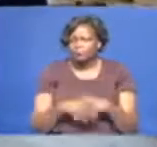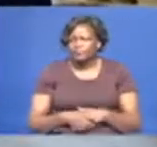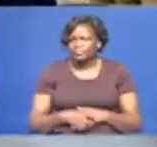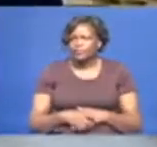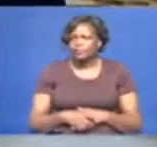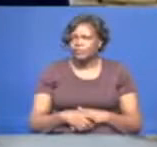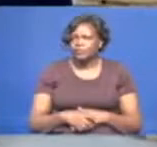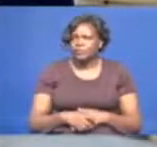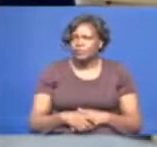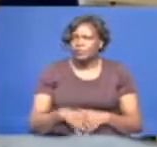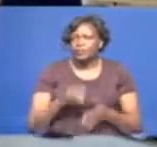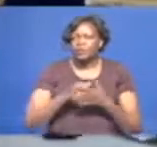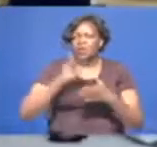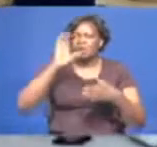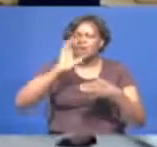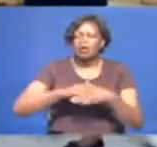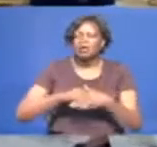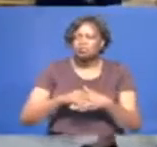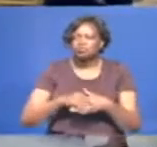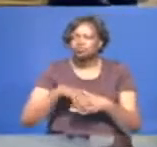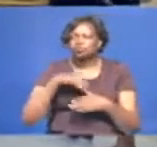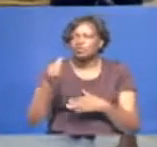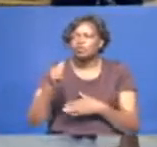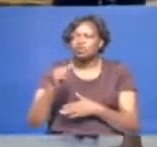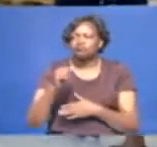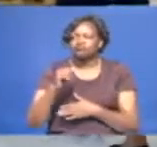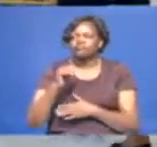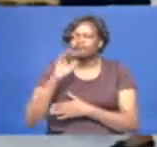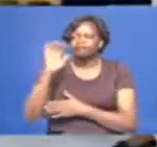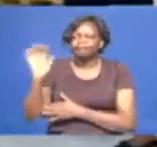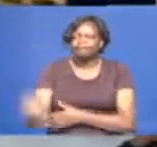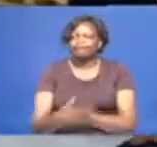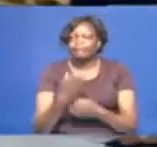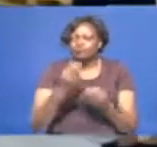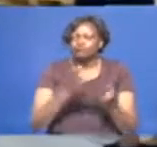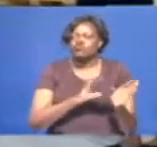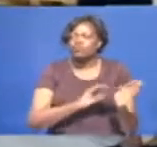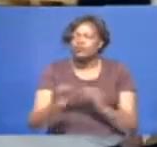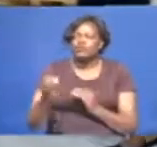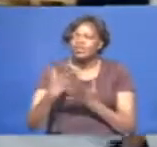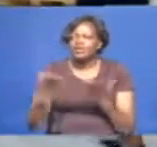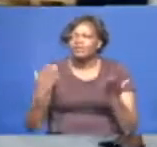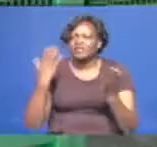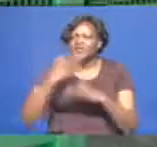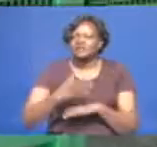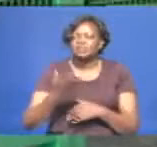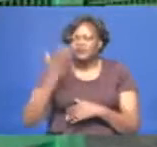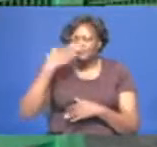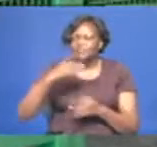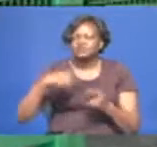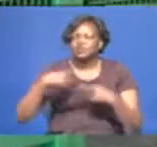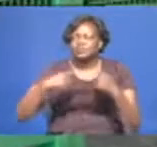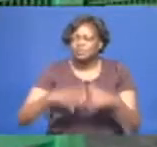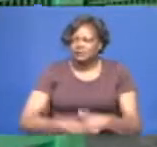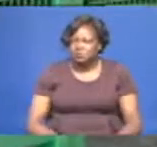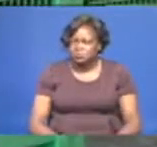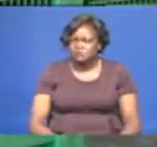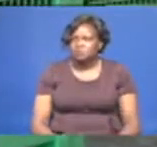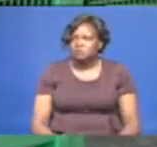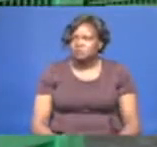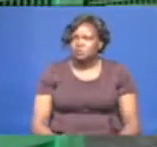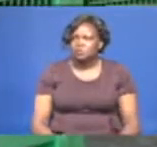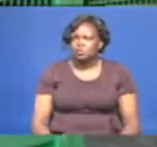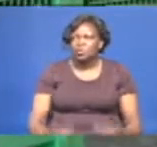That is attached to a forklift for ease of transport of the materials for the next phase of the process. This machine, we have